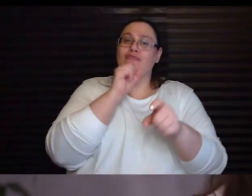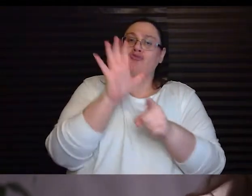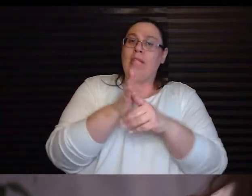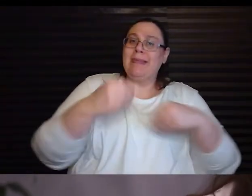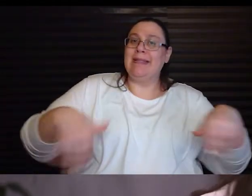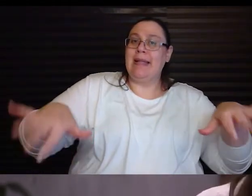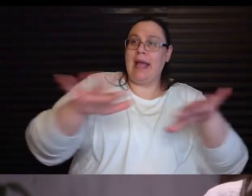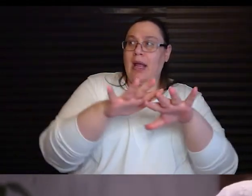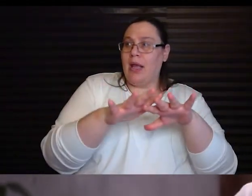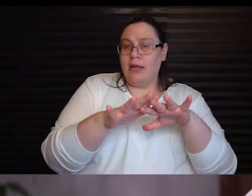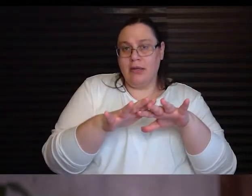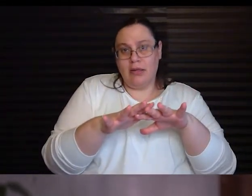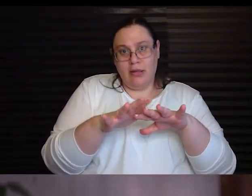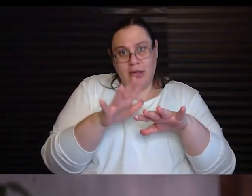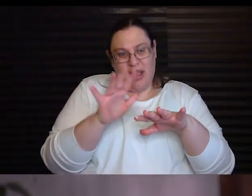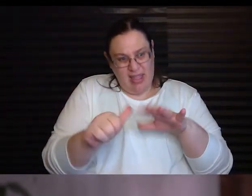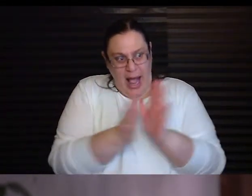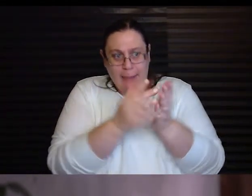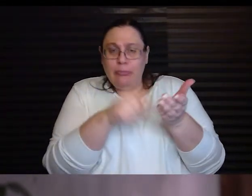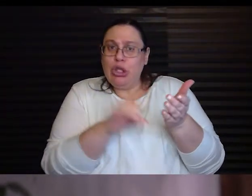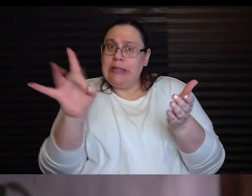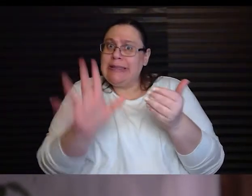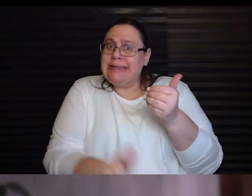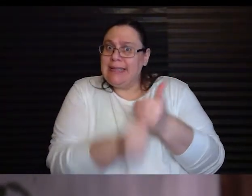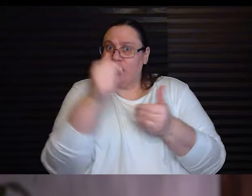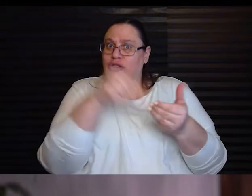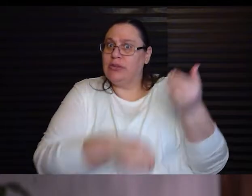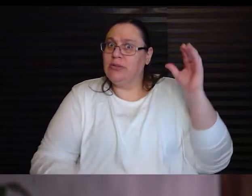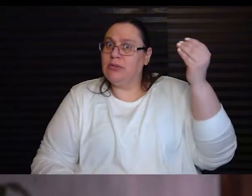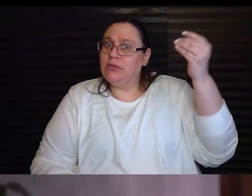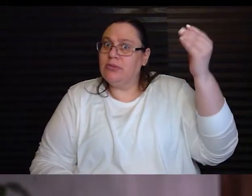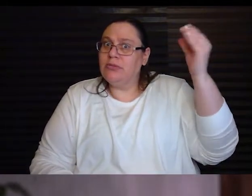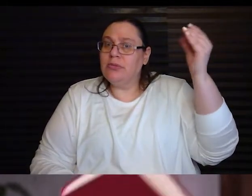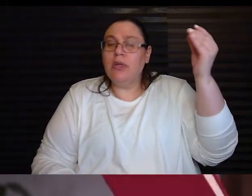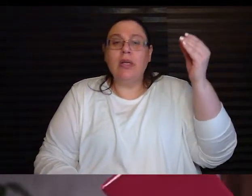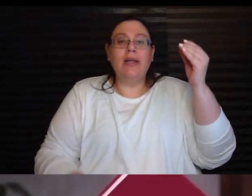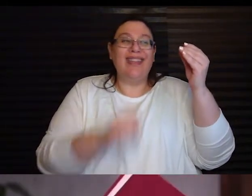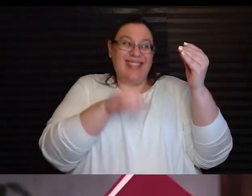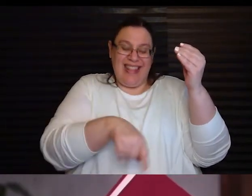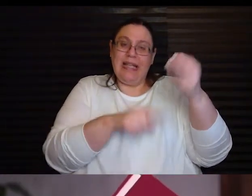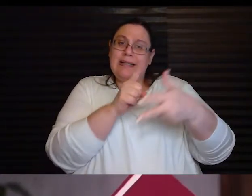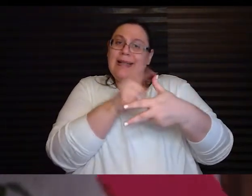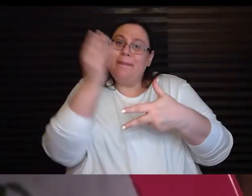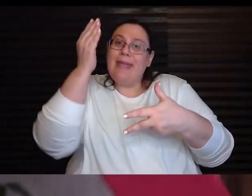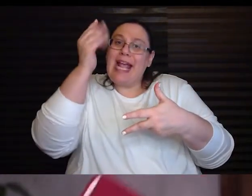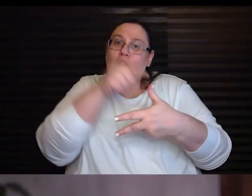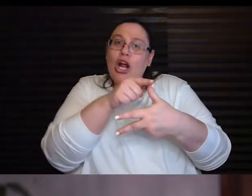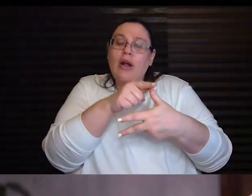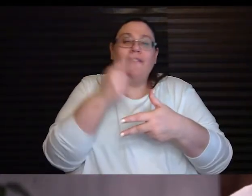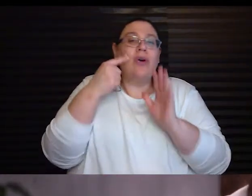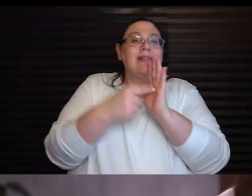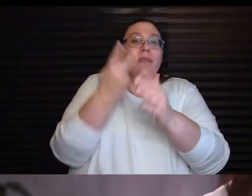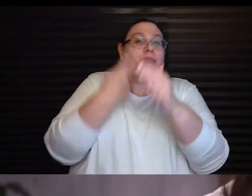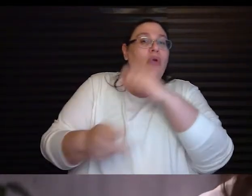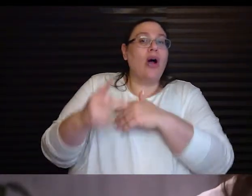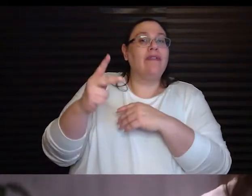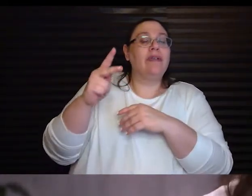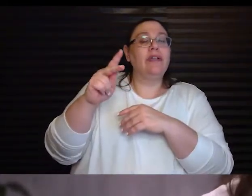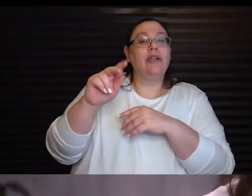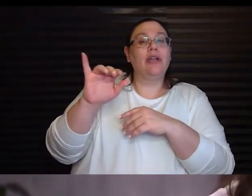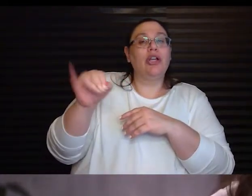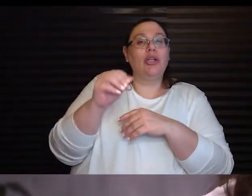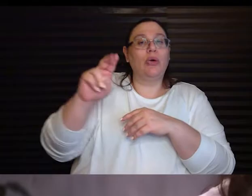land. What book could be more dangerous than this book? This book is a mirror. Look at the prophet Jonah, who we're going to read